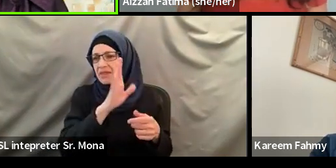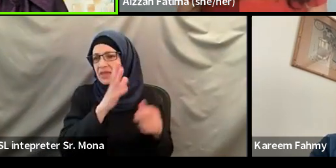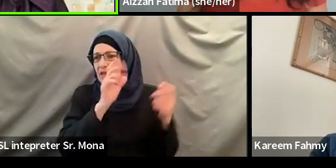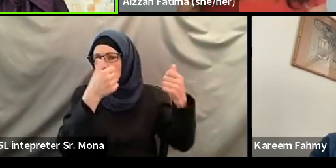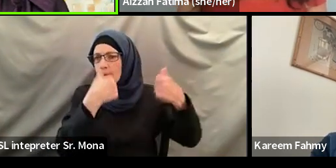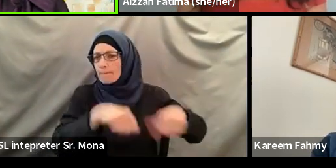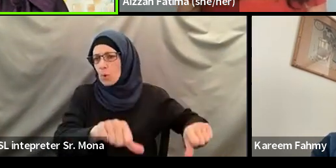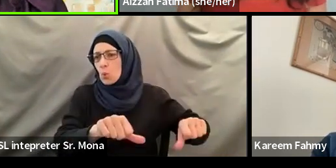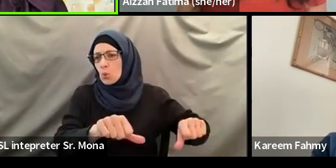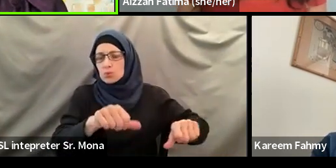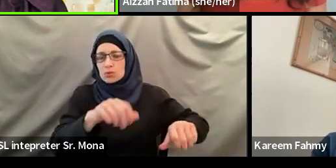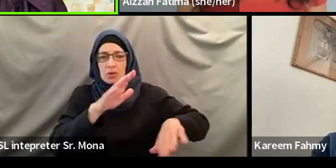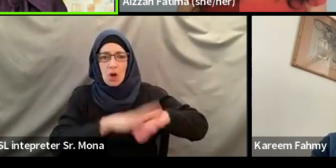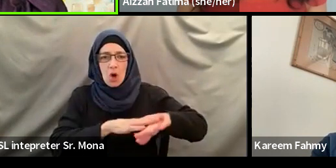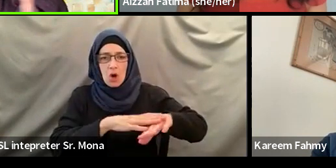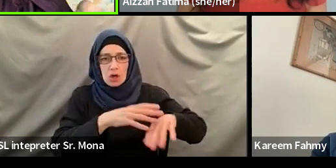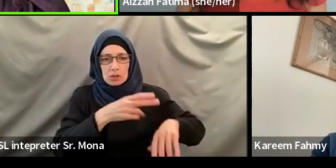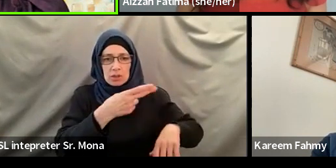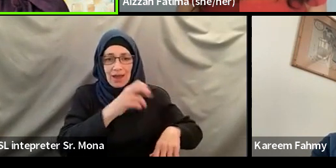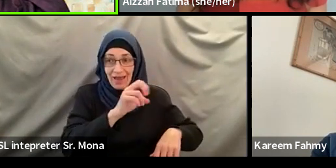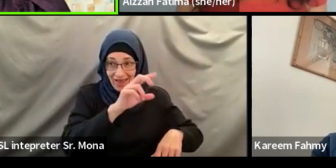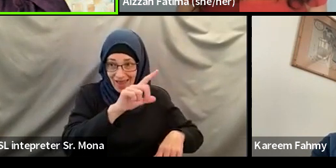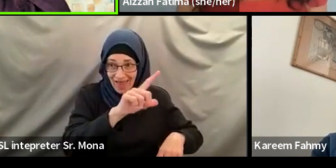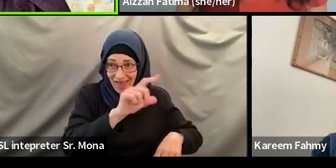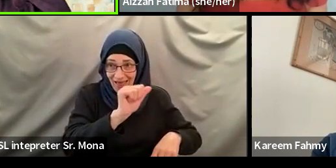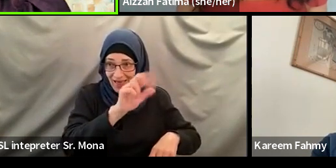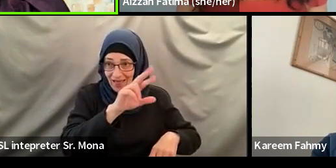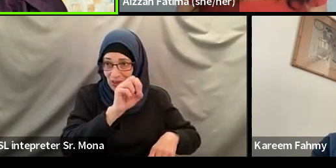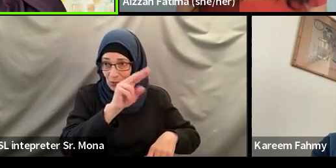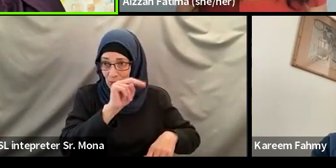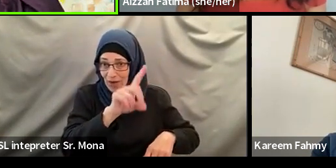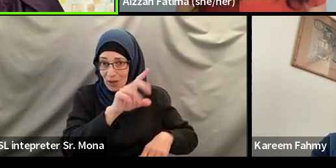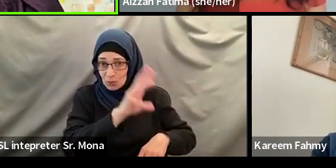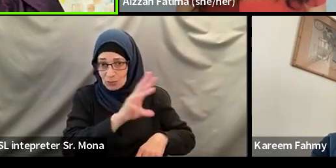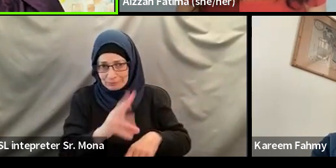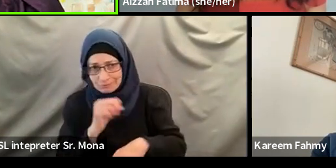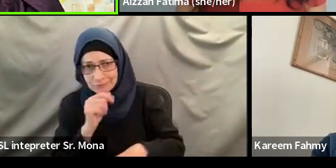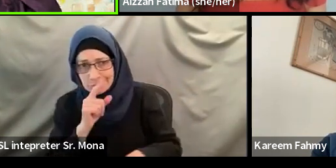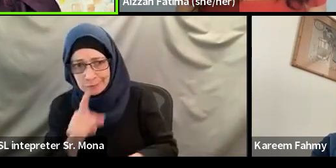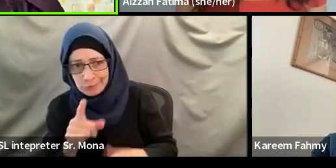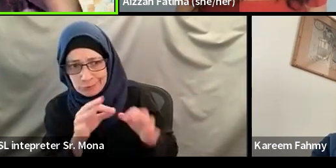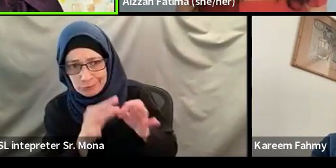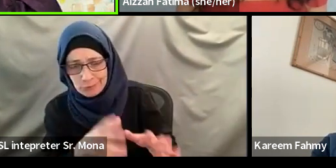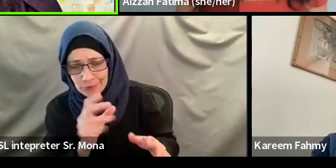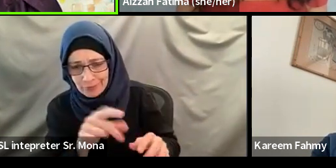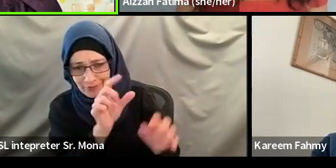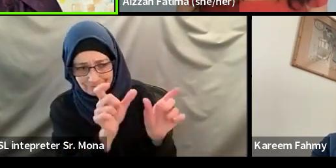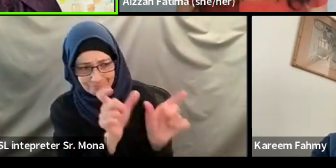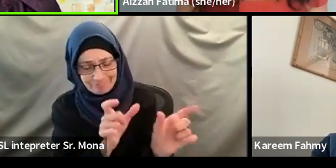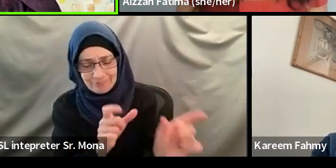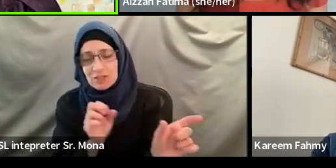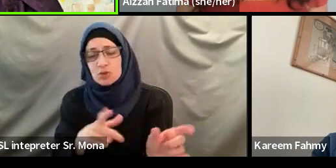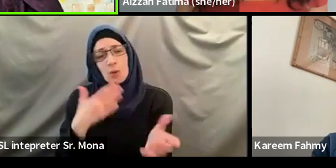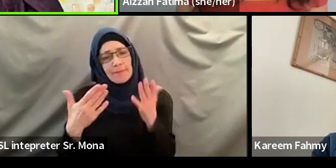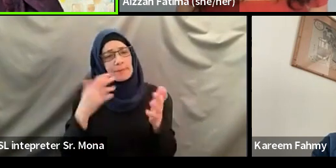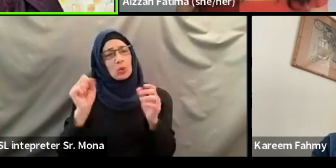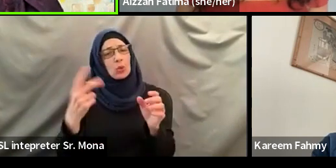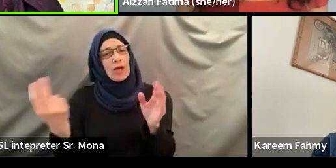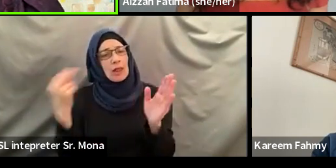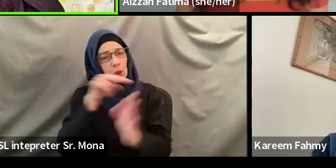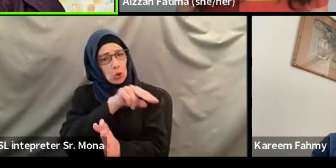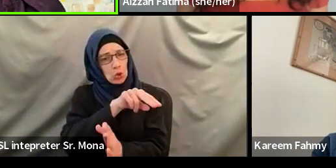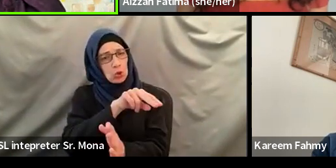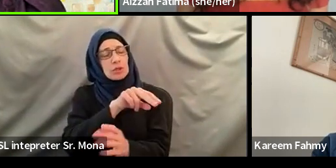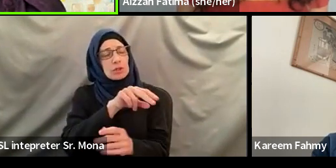HowlRound's website. So if anybody wants to reference this again, please go and take a look at the website afterwards, where the recording of this conversation will also